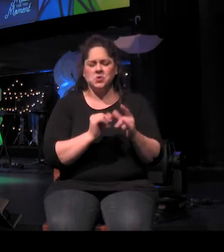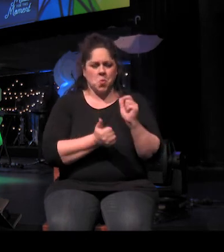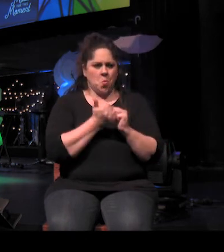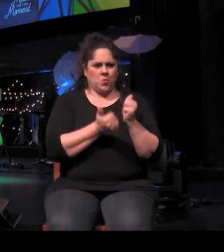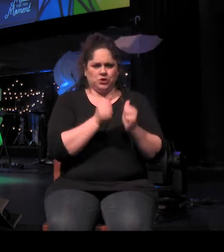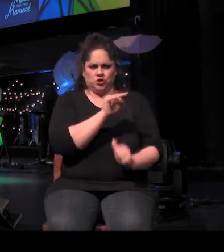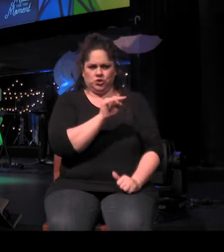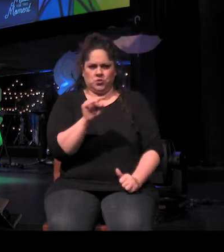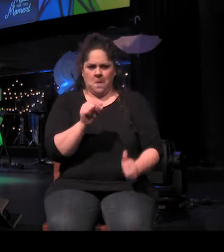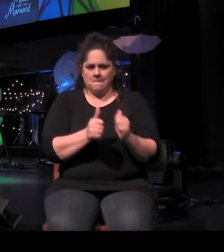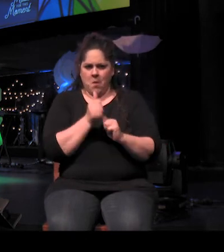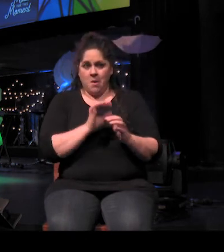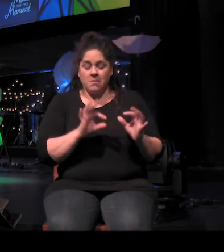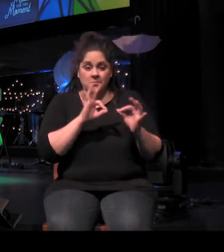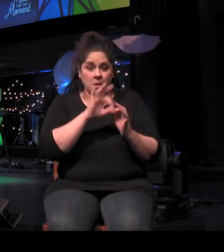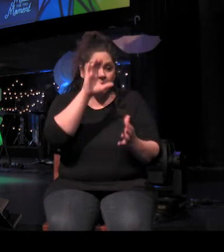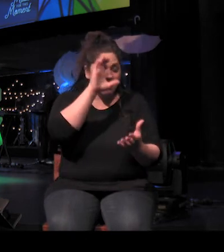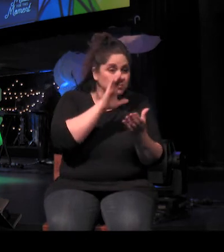to you?